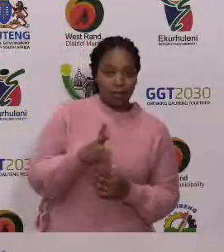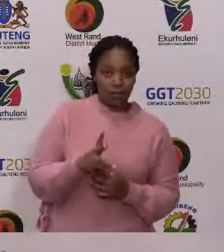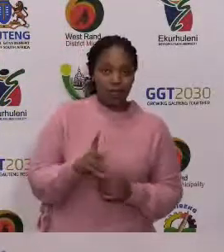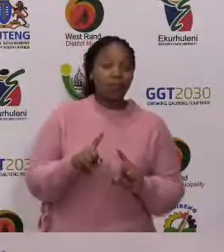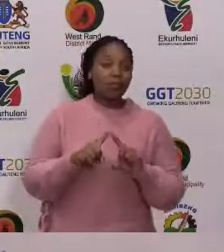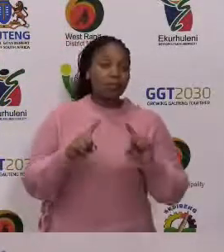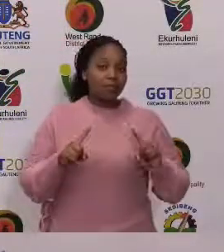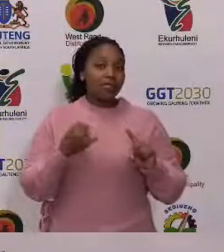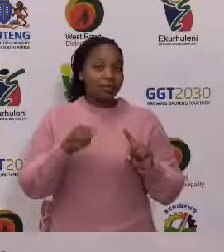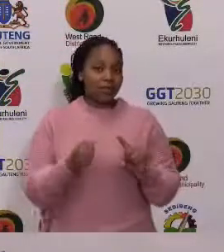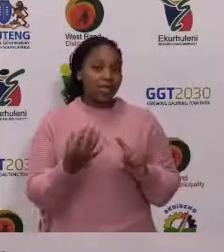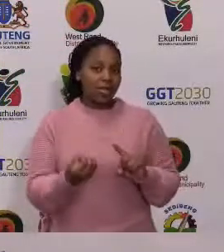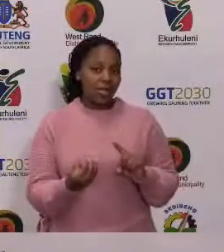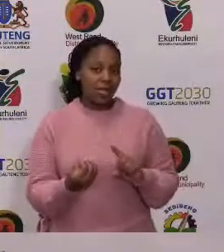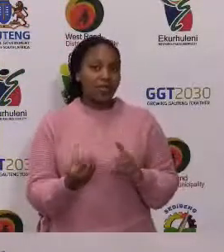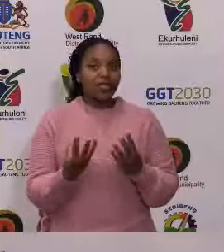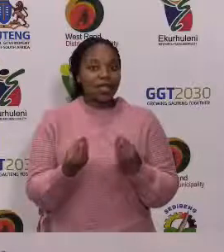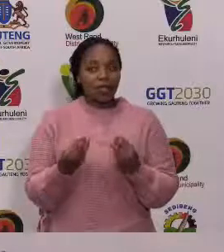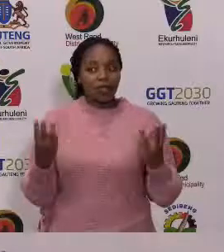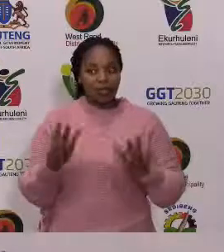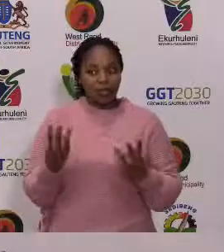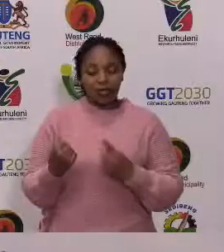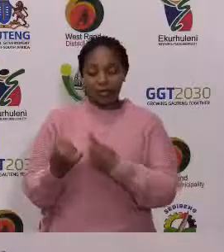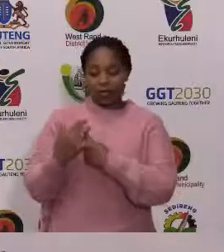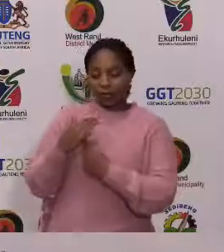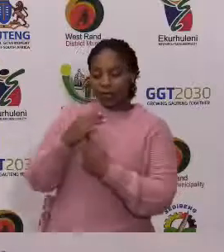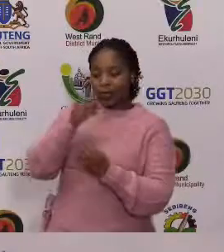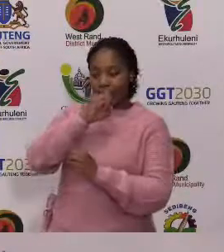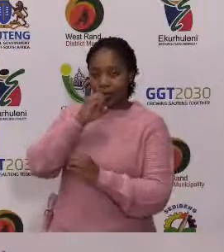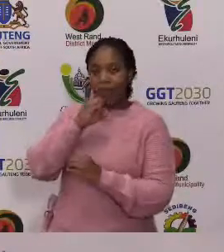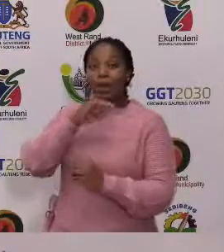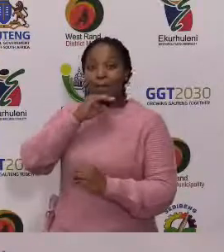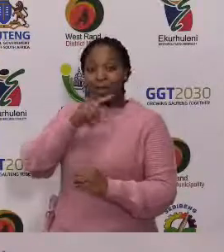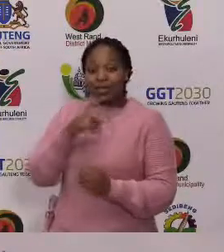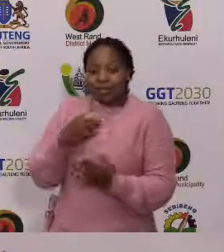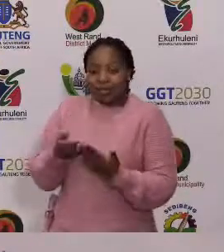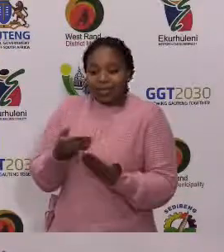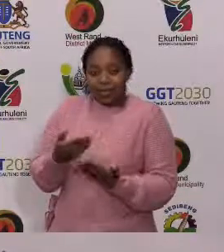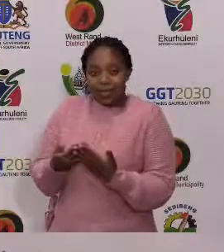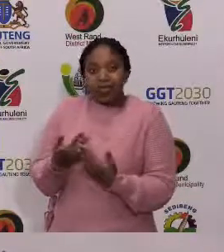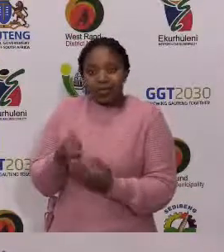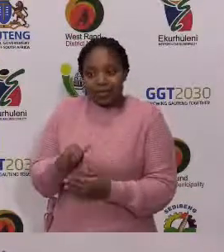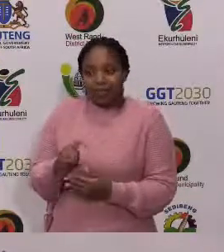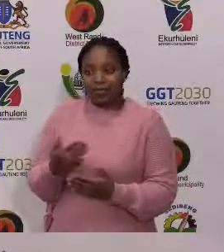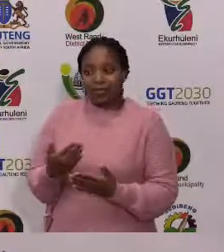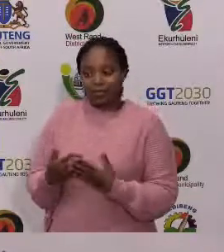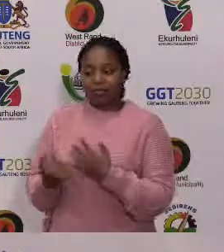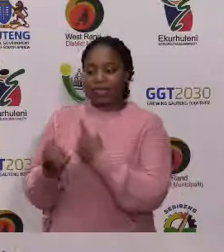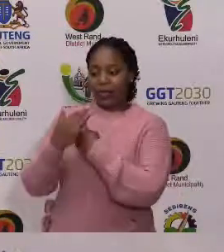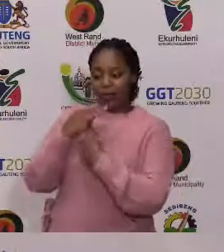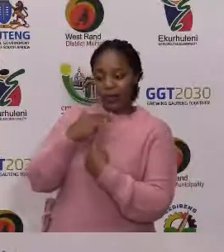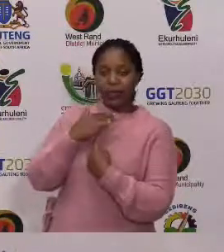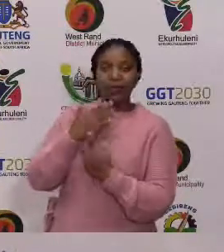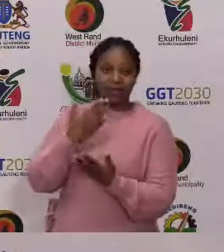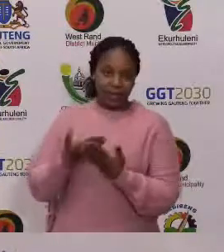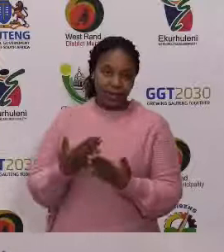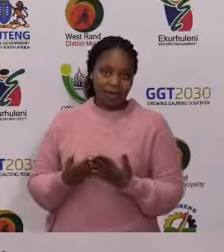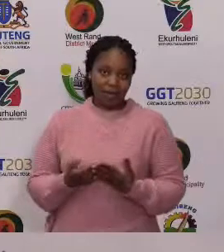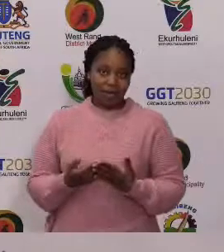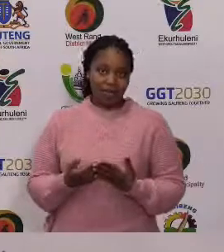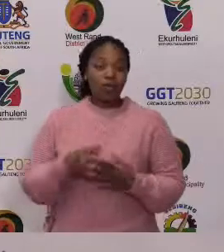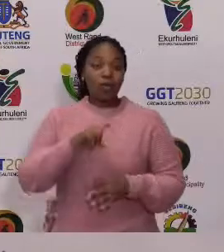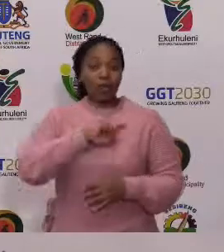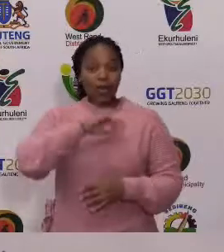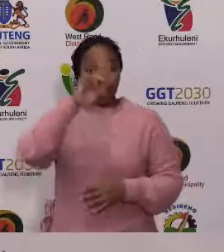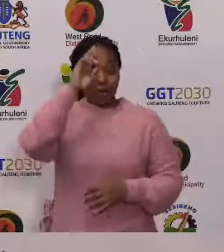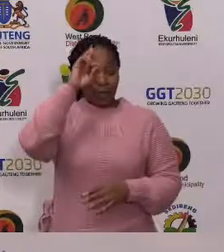We still have a number of people who have not been infected, a high proportion, and so therefore there's still susceptibility in the population. Because remember, the